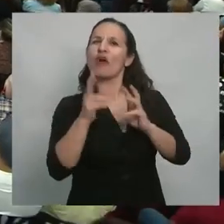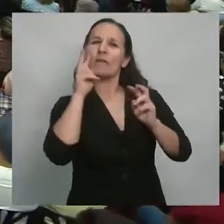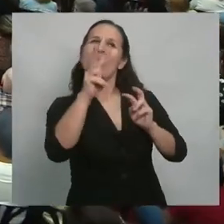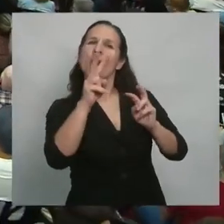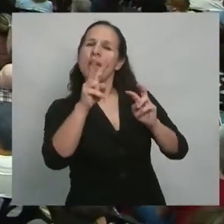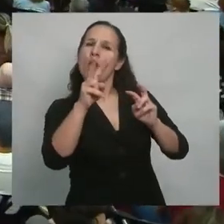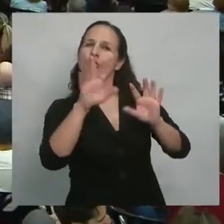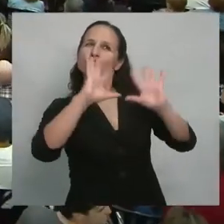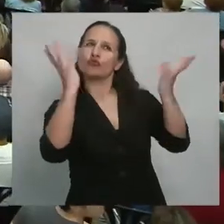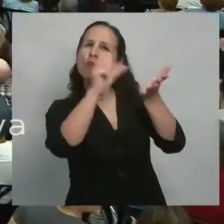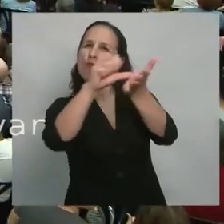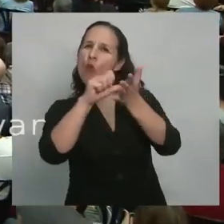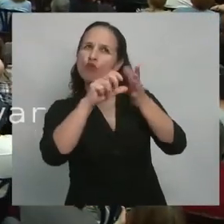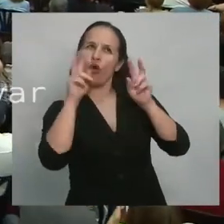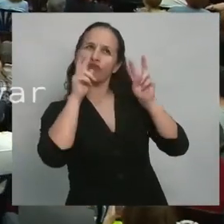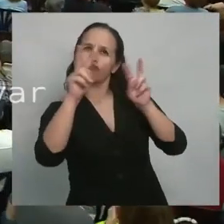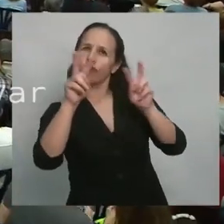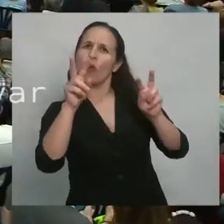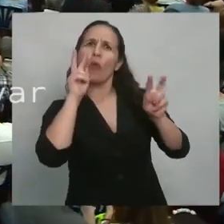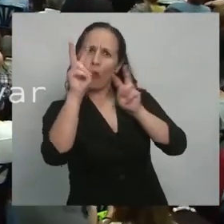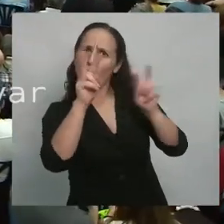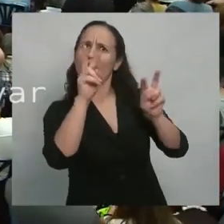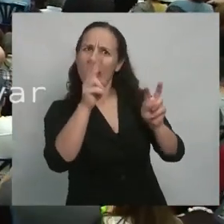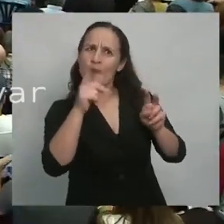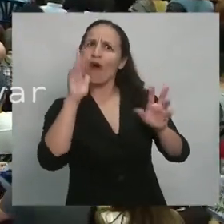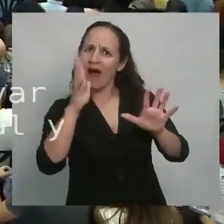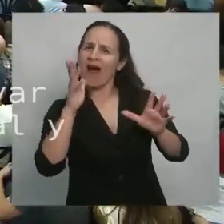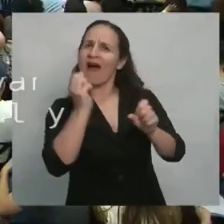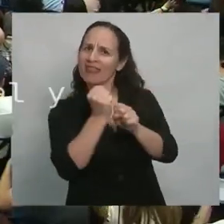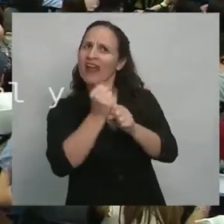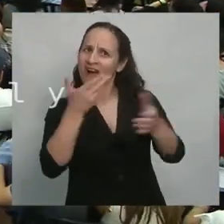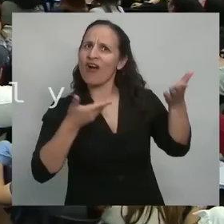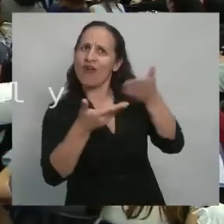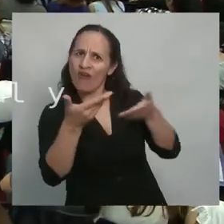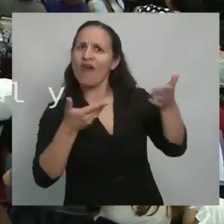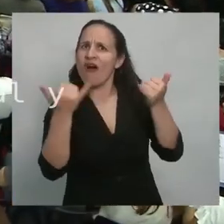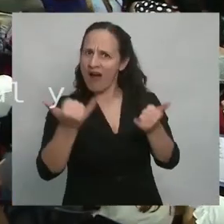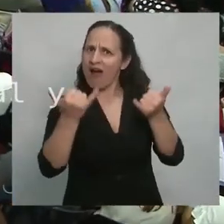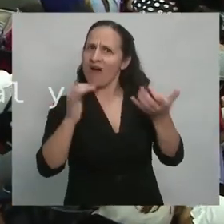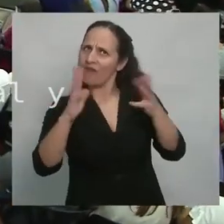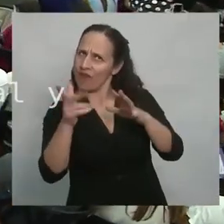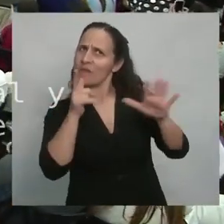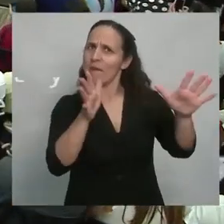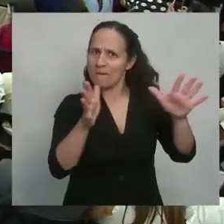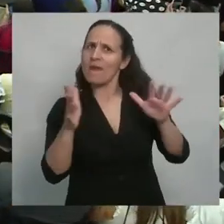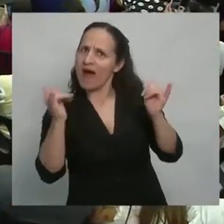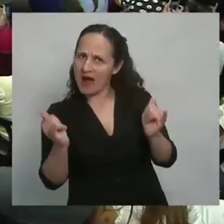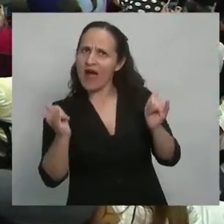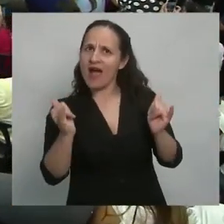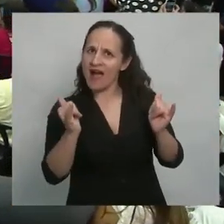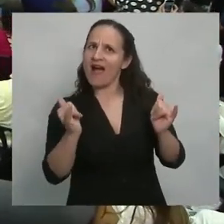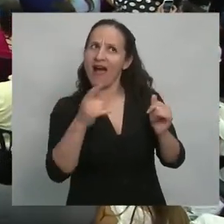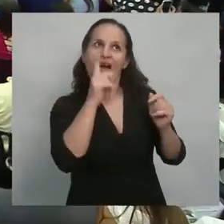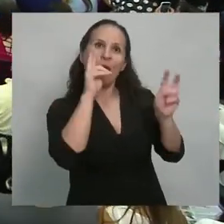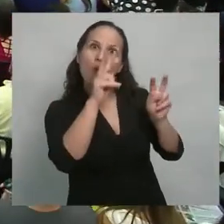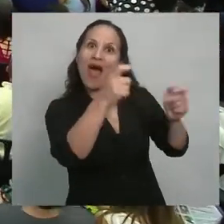sharing in this work and shouldering this responsibility. We take inspiration and models from the peoples